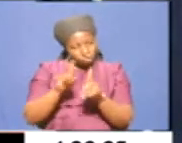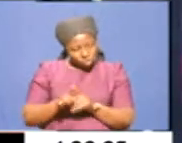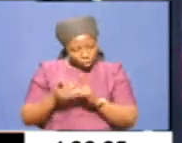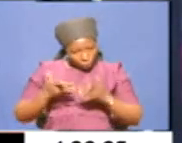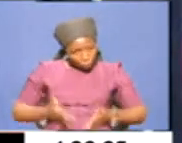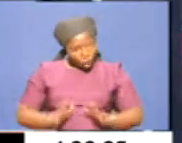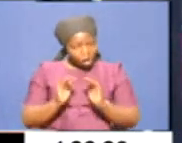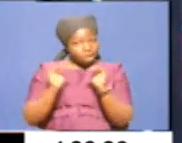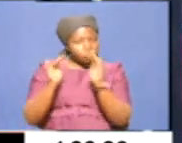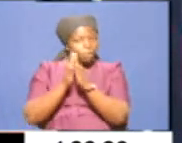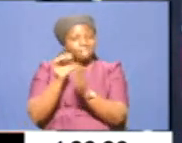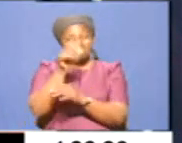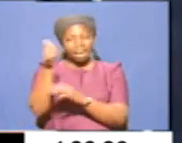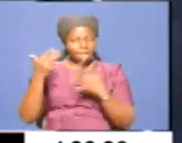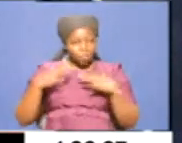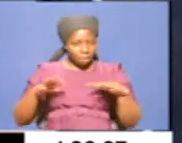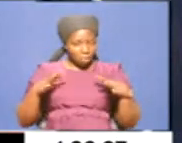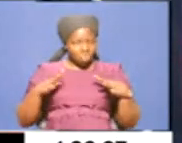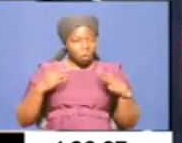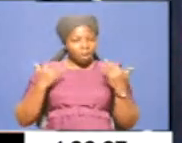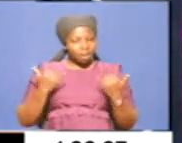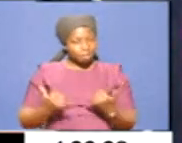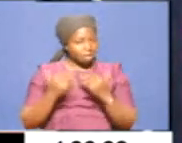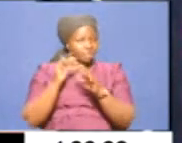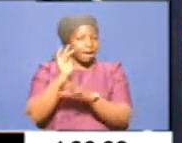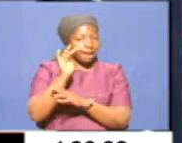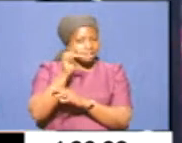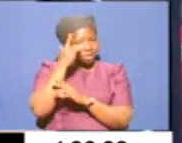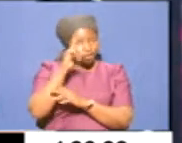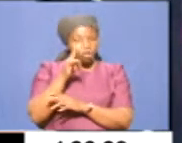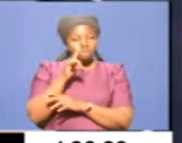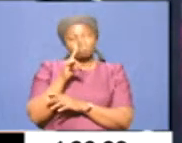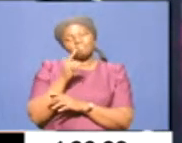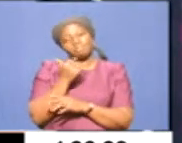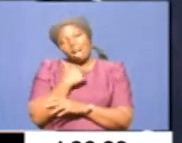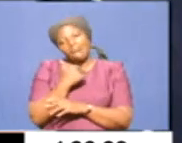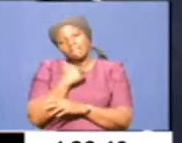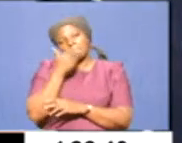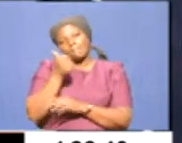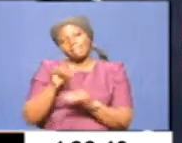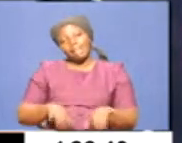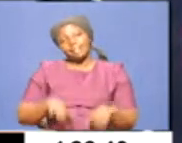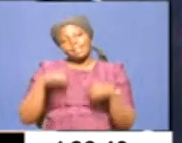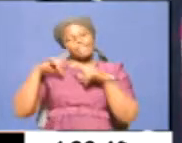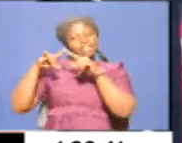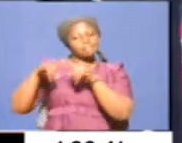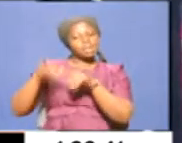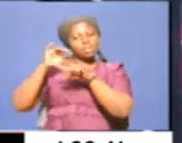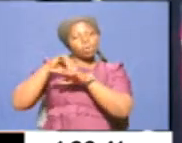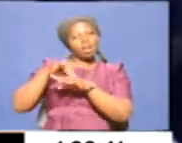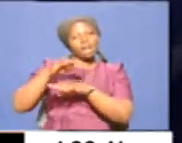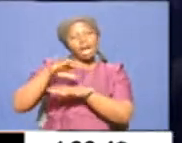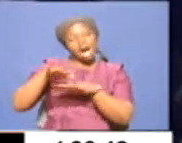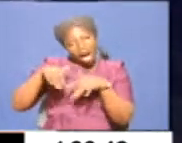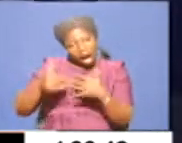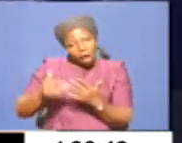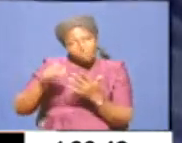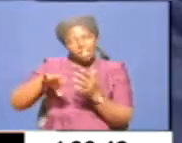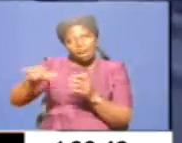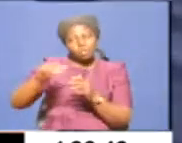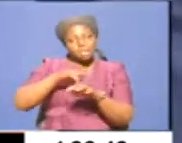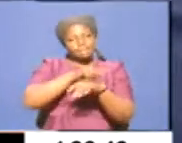wamezaliwa. Na tunaomba sana tukae na maisha mzuri kulingana na vile county itatuchukulia na serikali kuu.